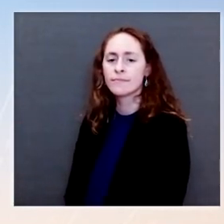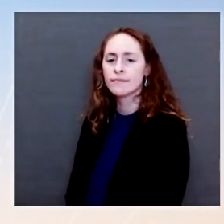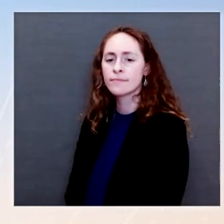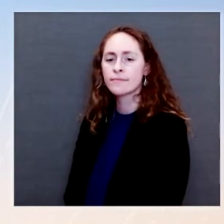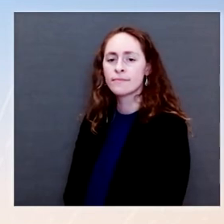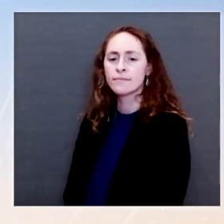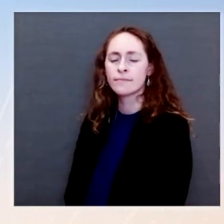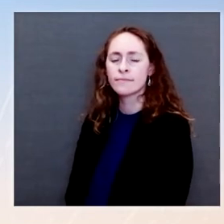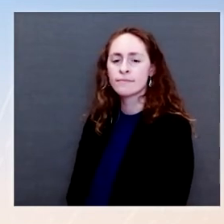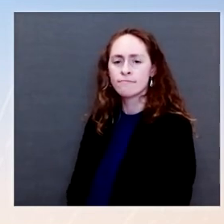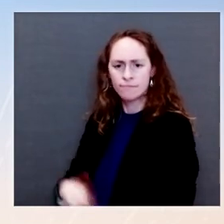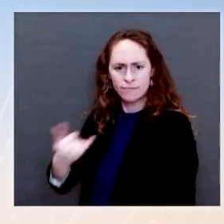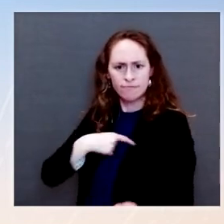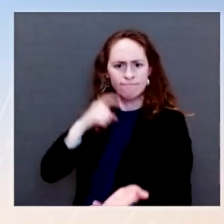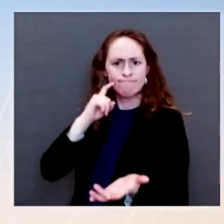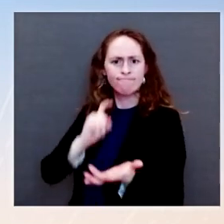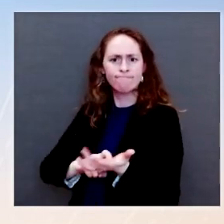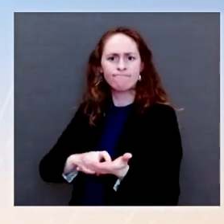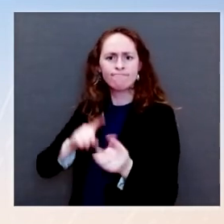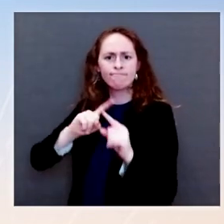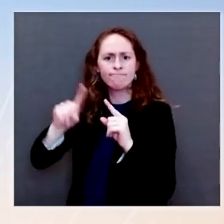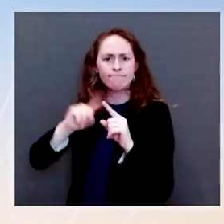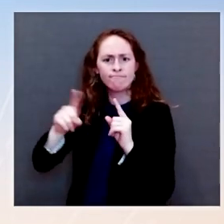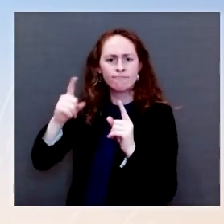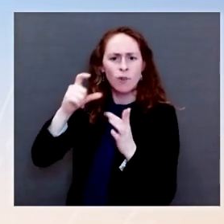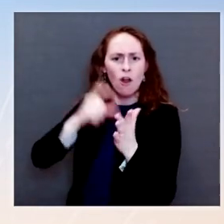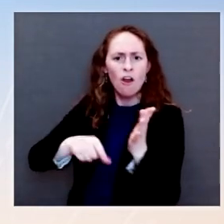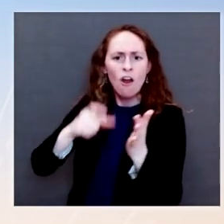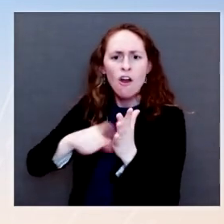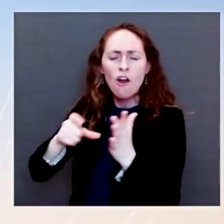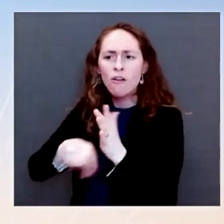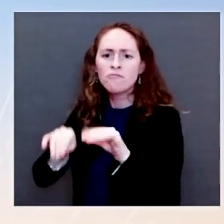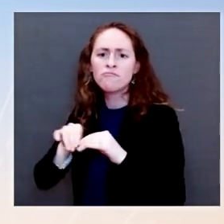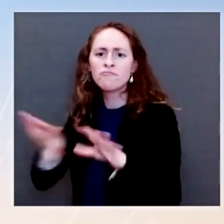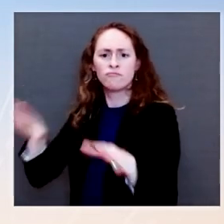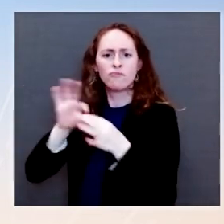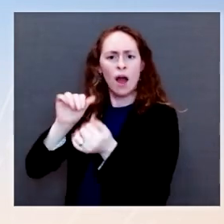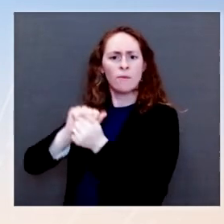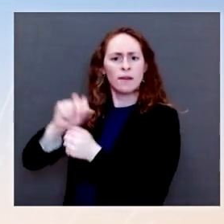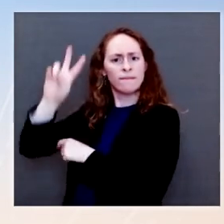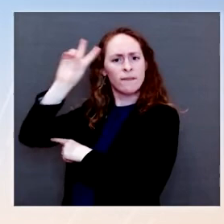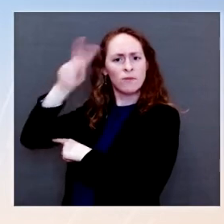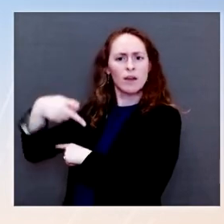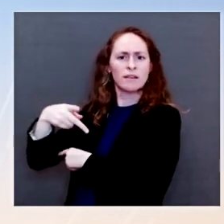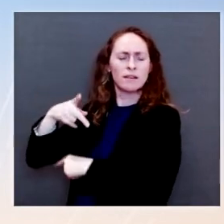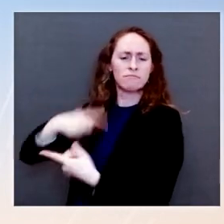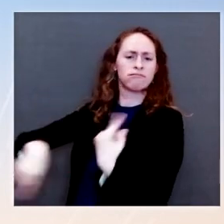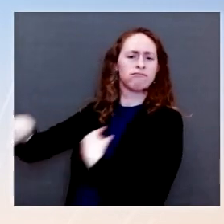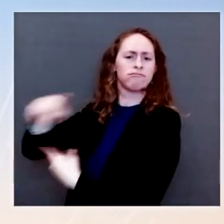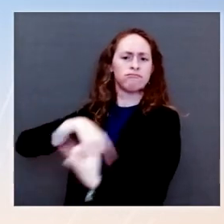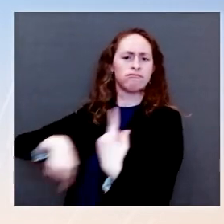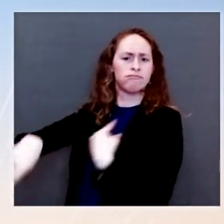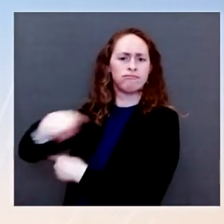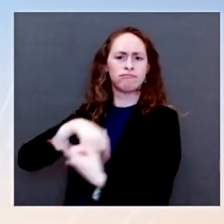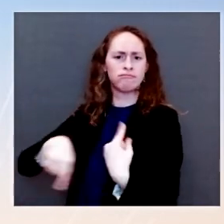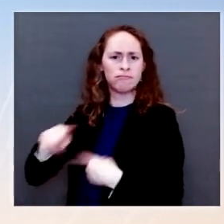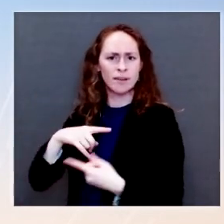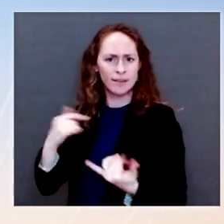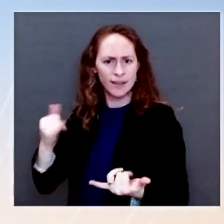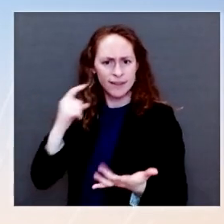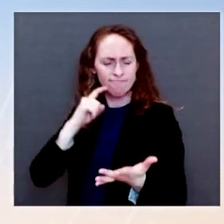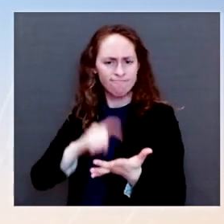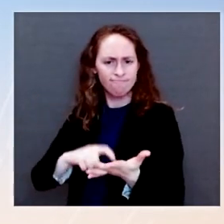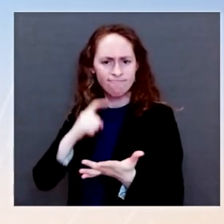director of operations put out a tweet today talking about how much he loved his job. There was a similar sort of social media push this summer following some